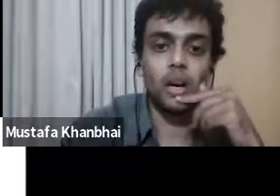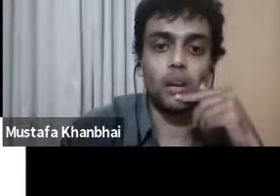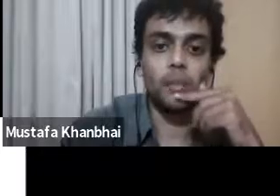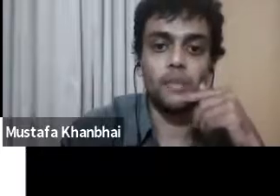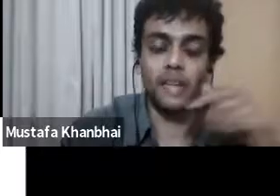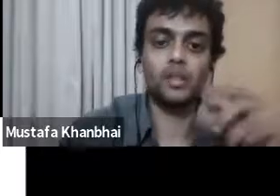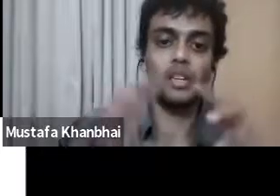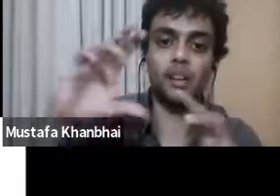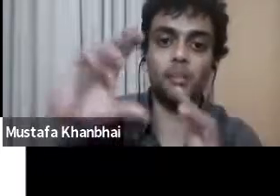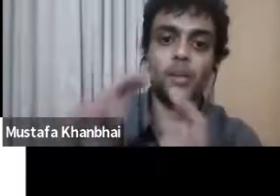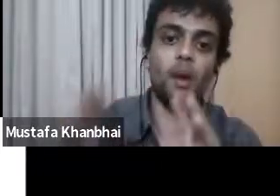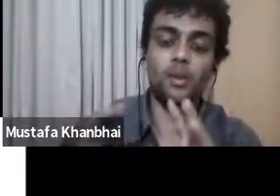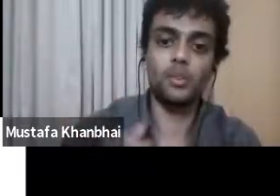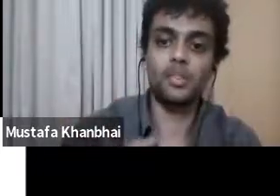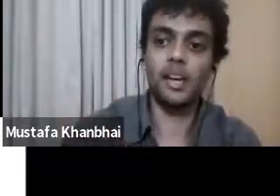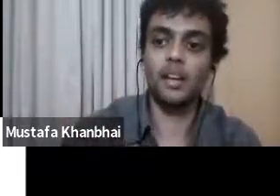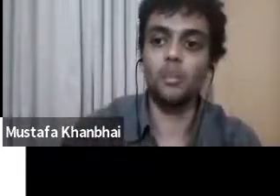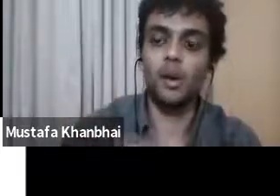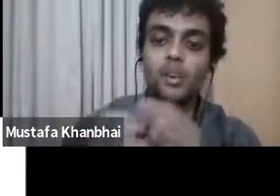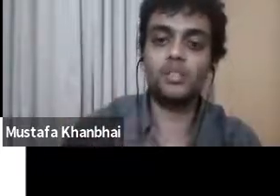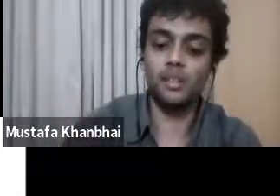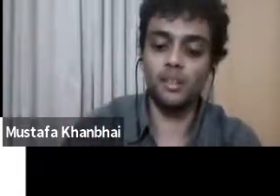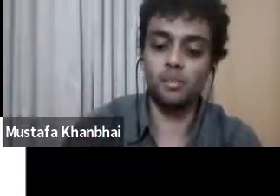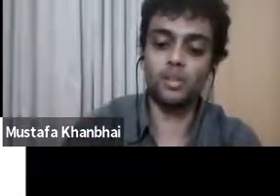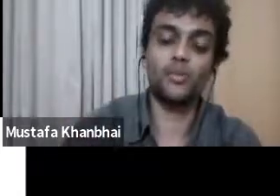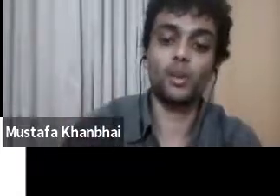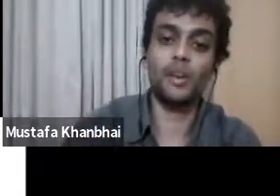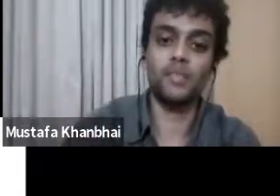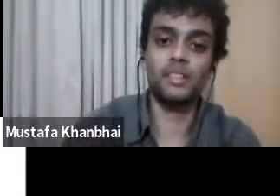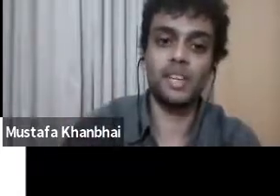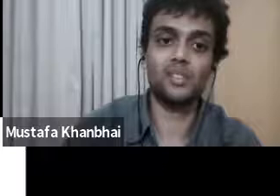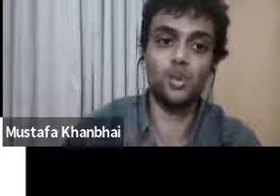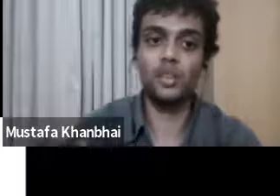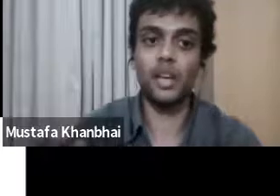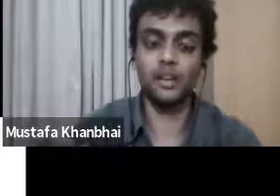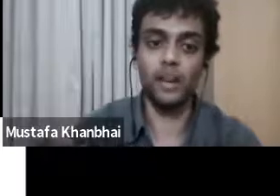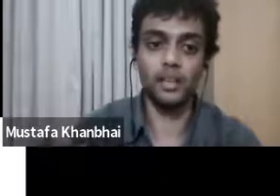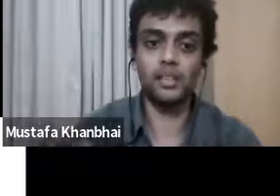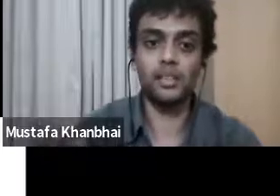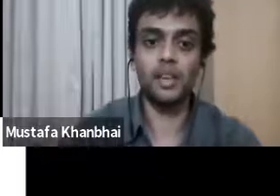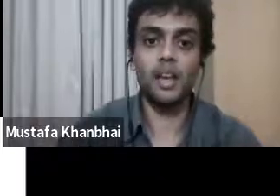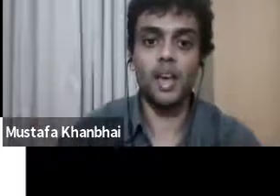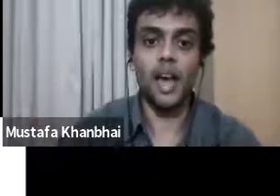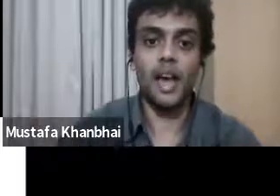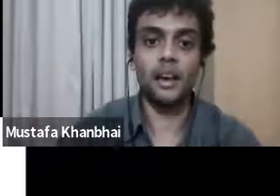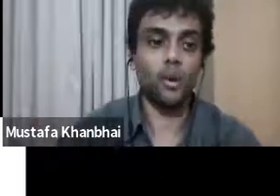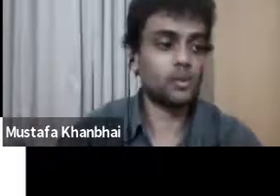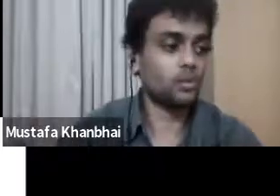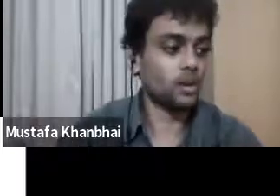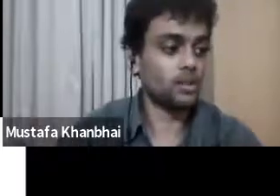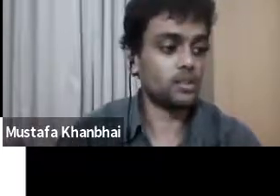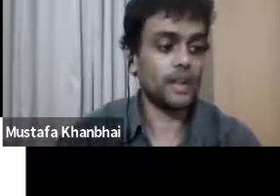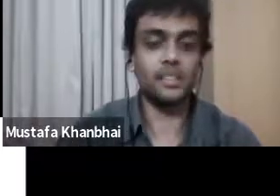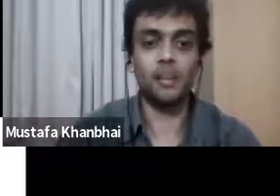So naturally, a big part of it was that because the photograph is seen as a truth-telling device, and